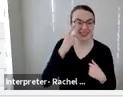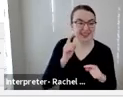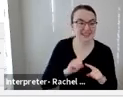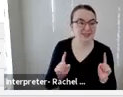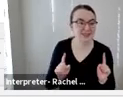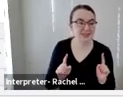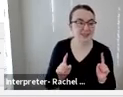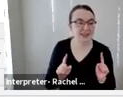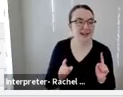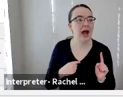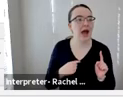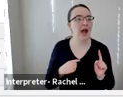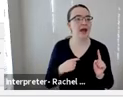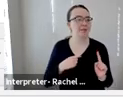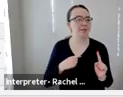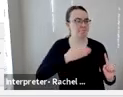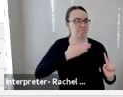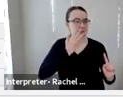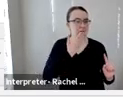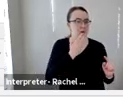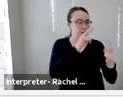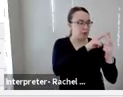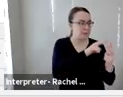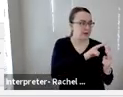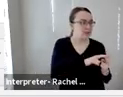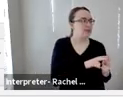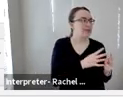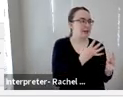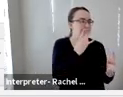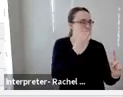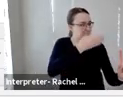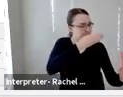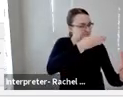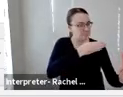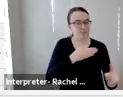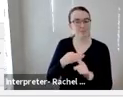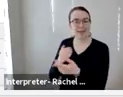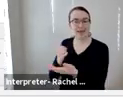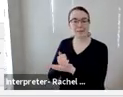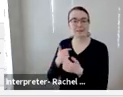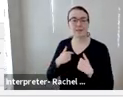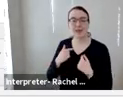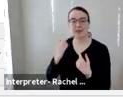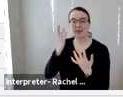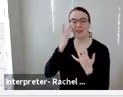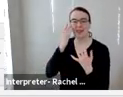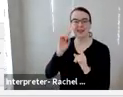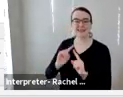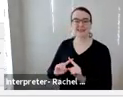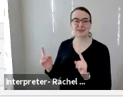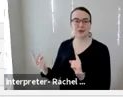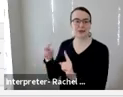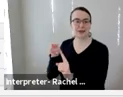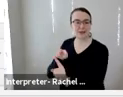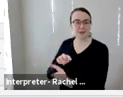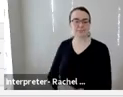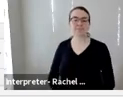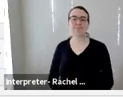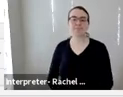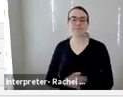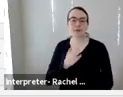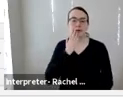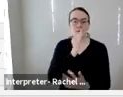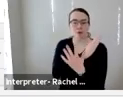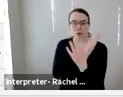color combinations. So I use this to make me think differently. So here's my color layout. And then I